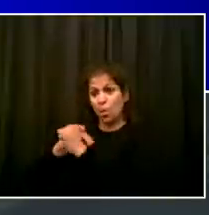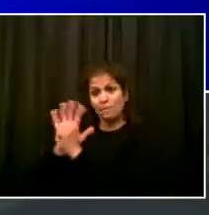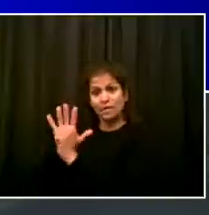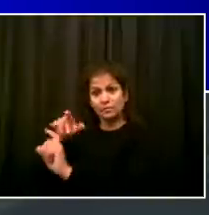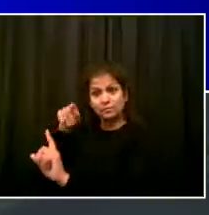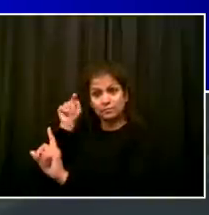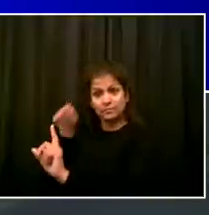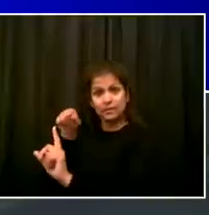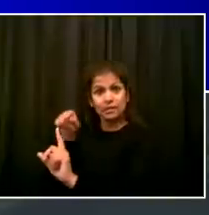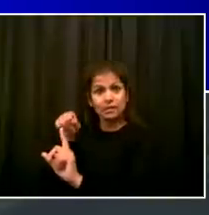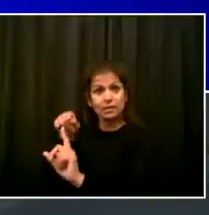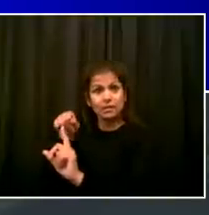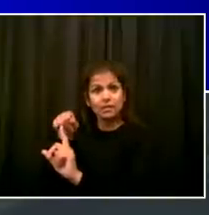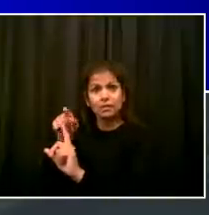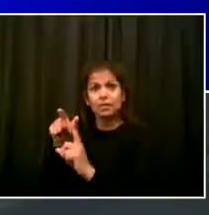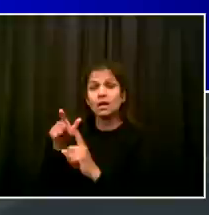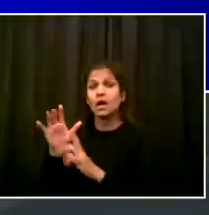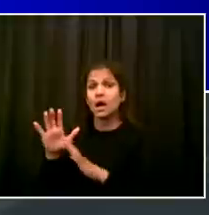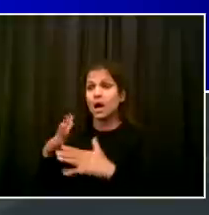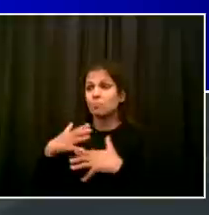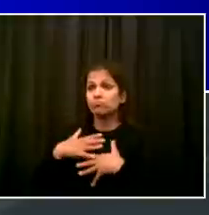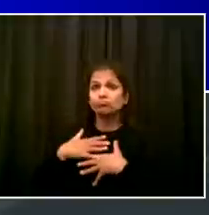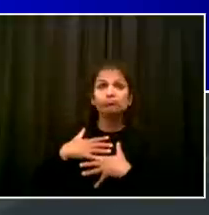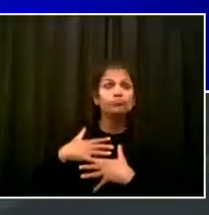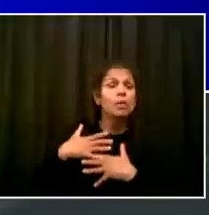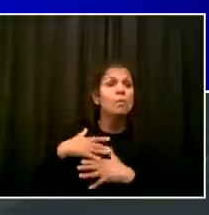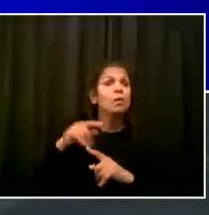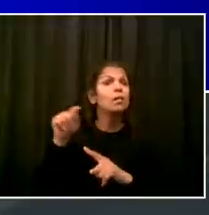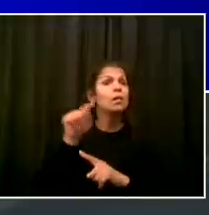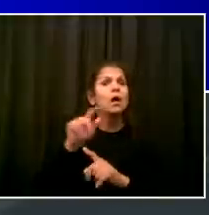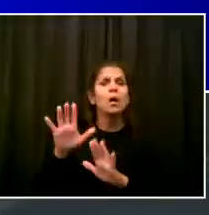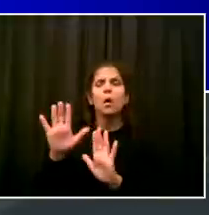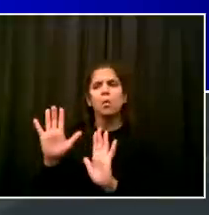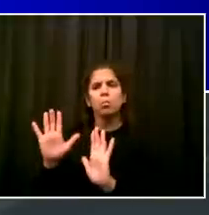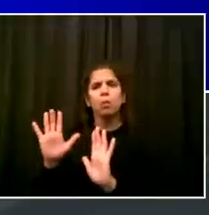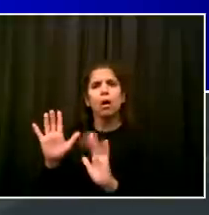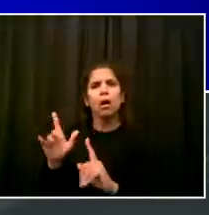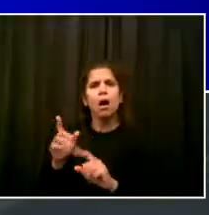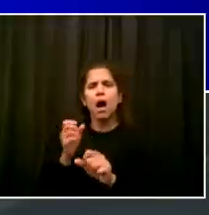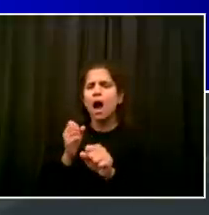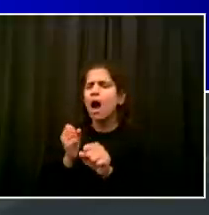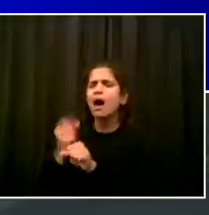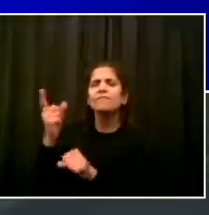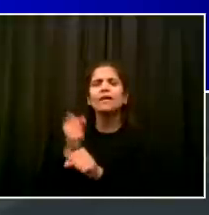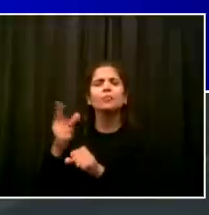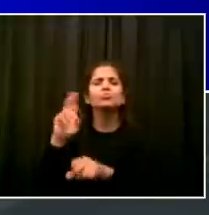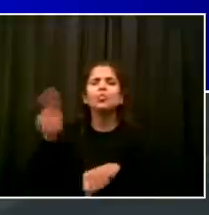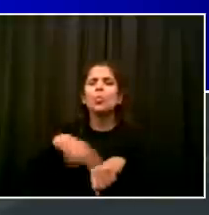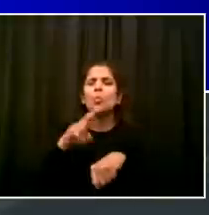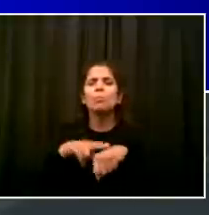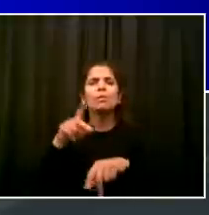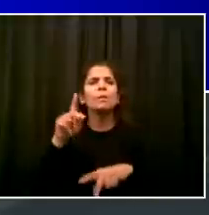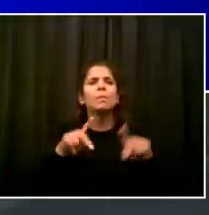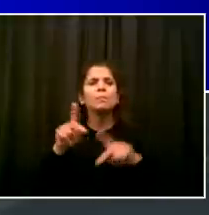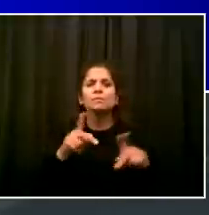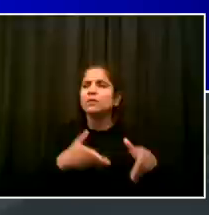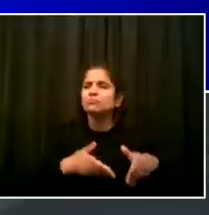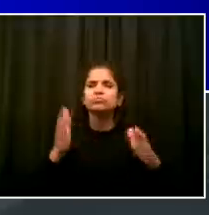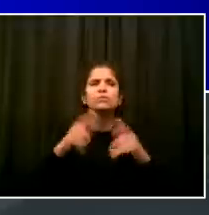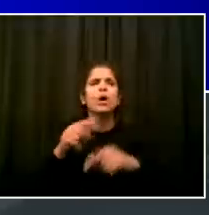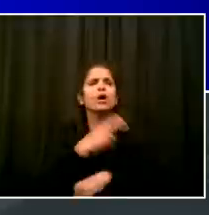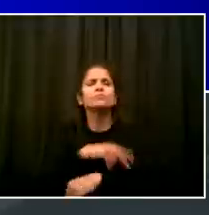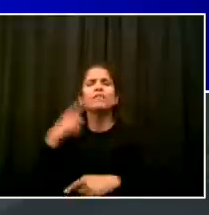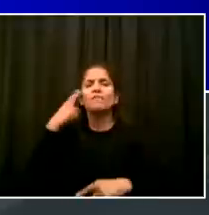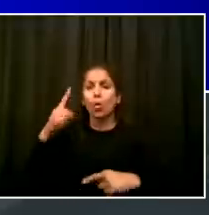what would double that be? 200 is about that magic number. If you're below 200, you're doing okay. So